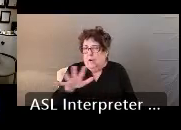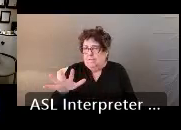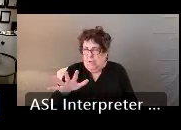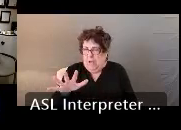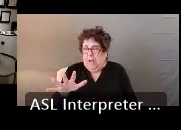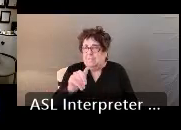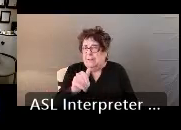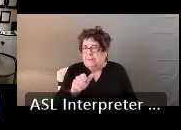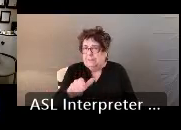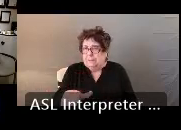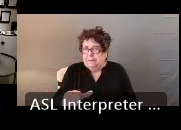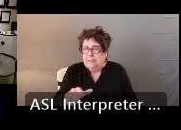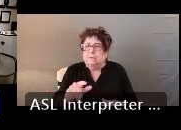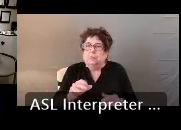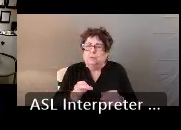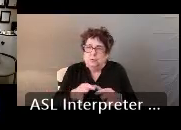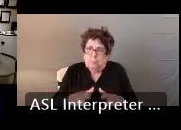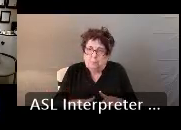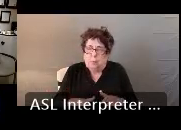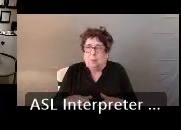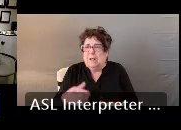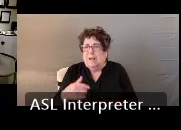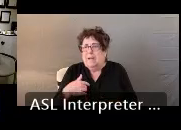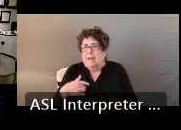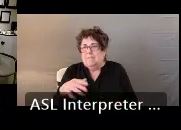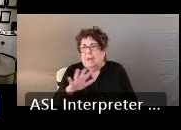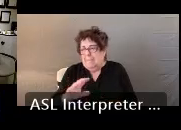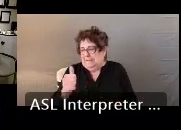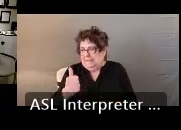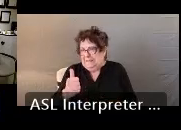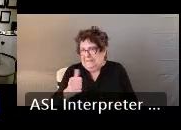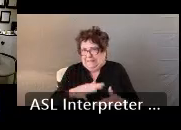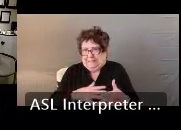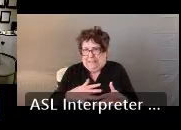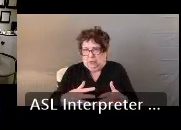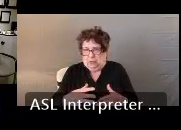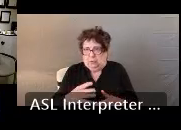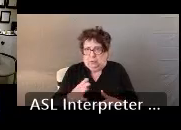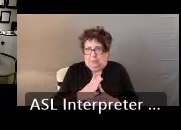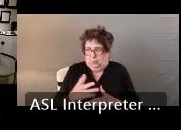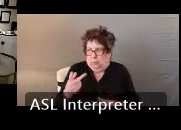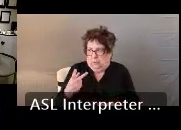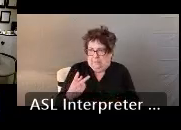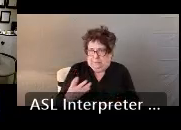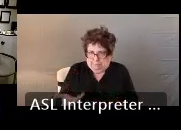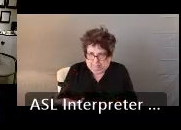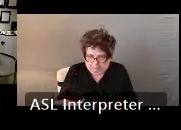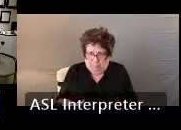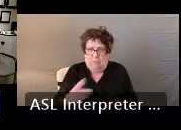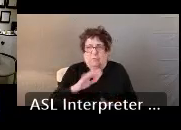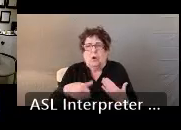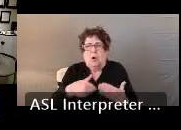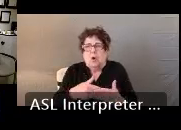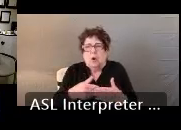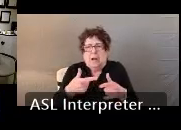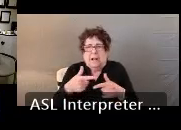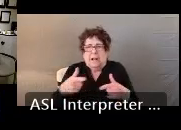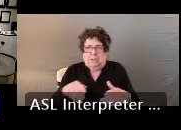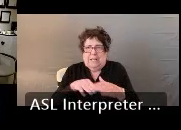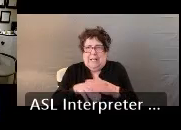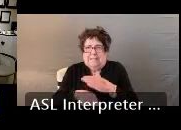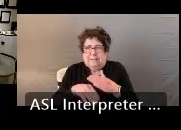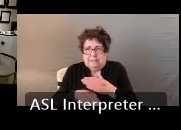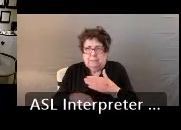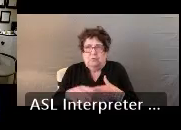and I have a team of about 10 schedulers between the 2 of us for all of our language access services. And we just serve